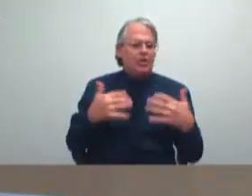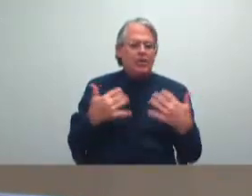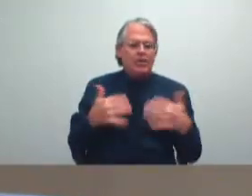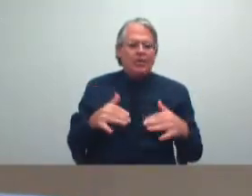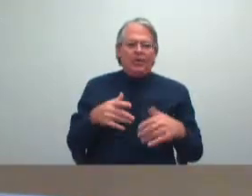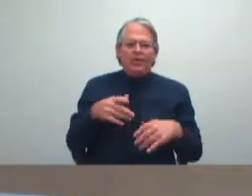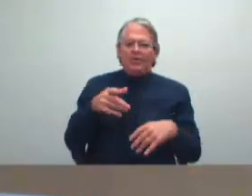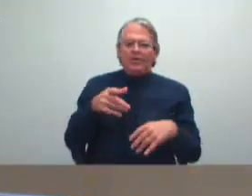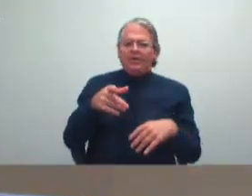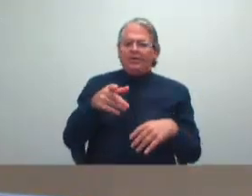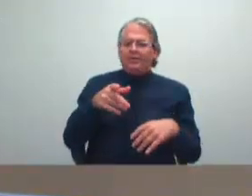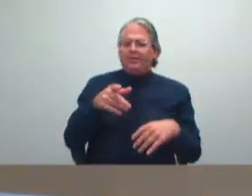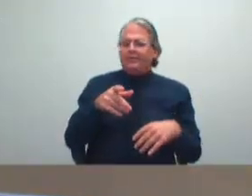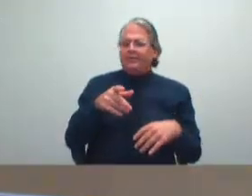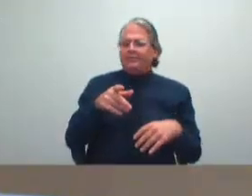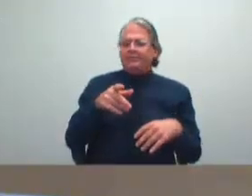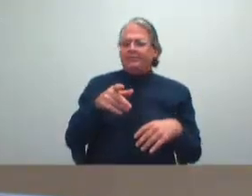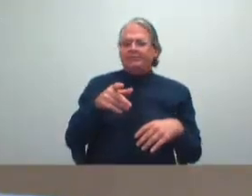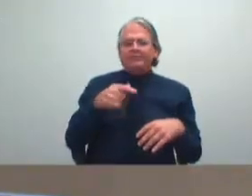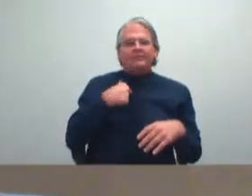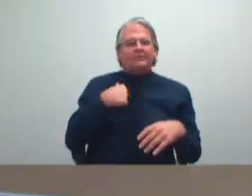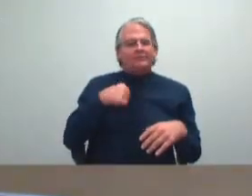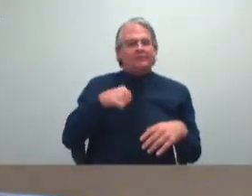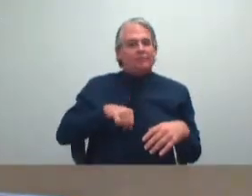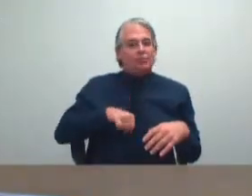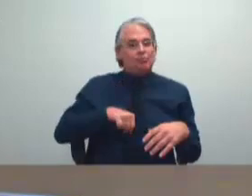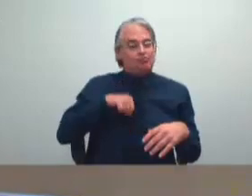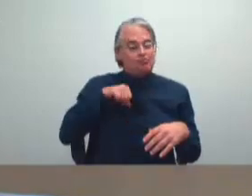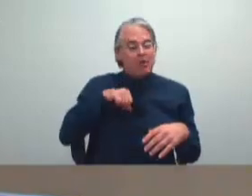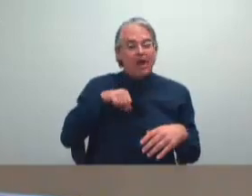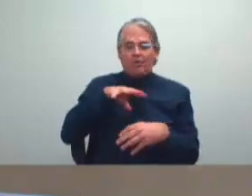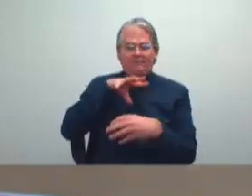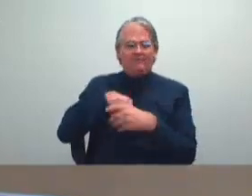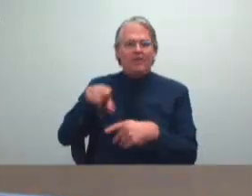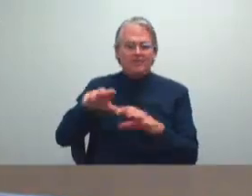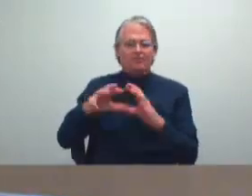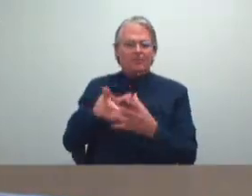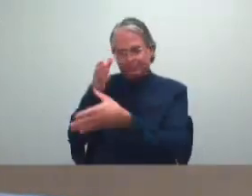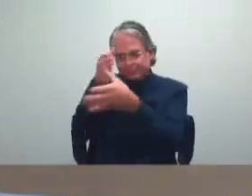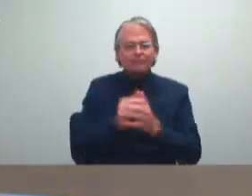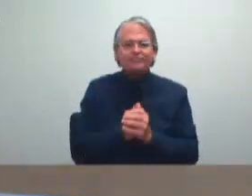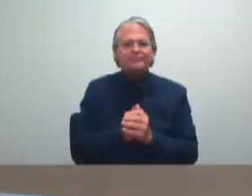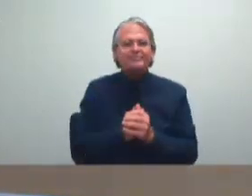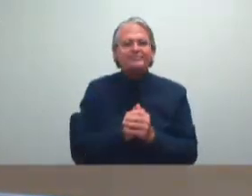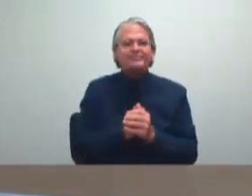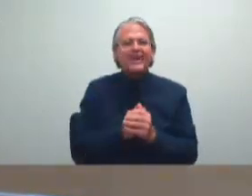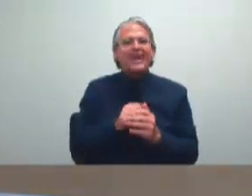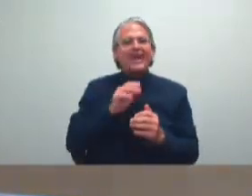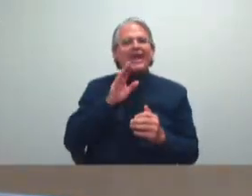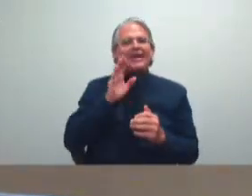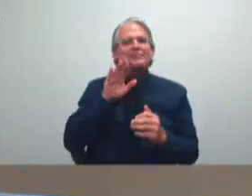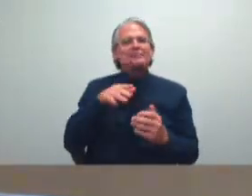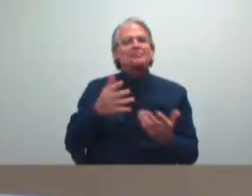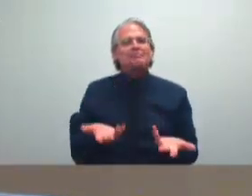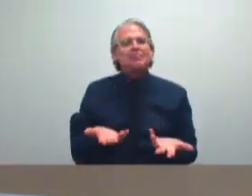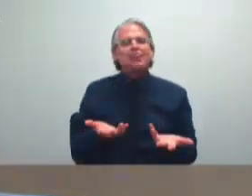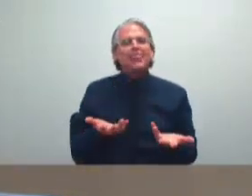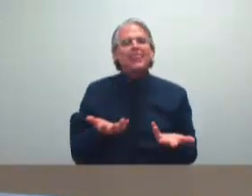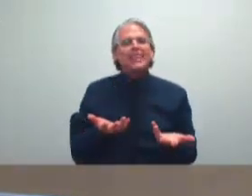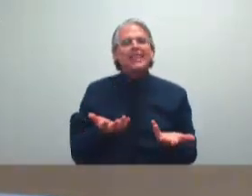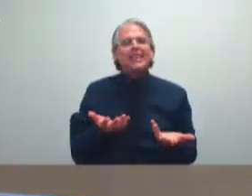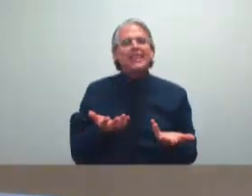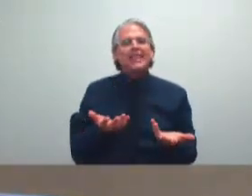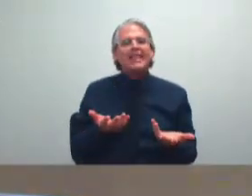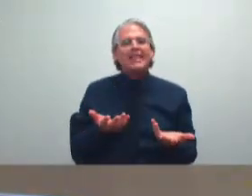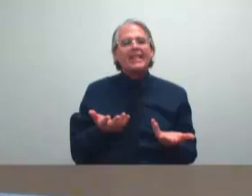part of it and very pleased. Many people don't know that everybody's got a busy life,